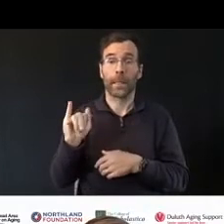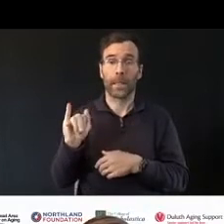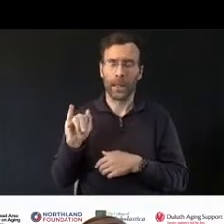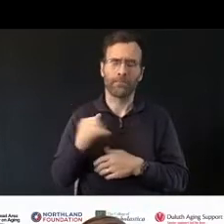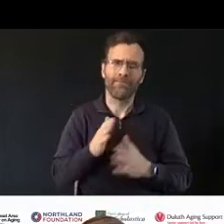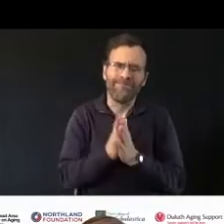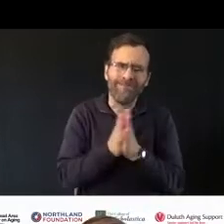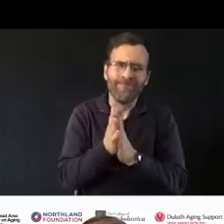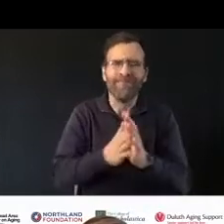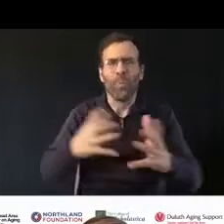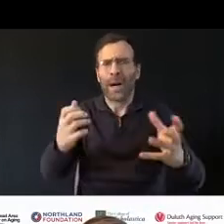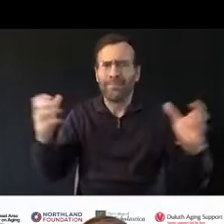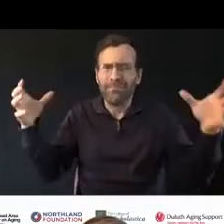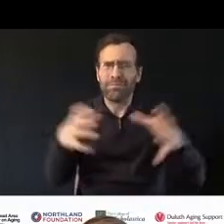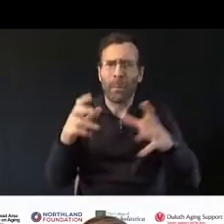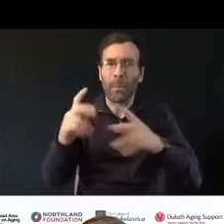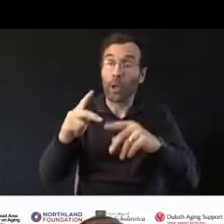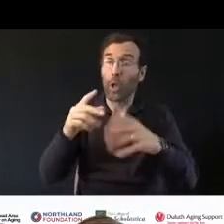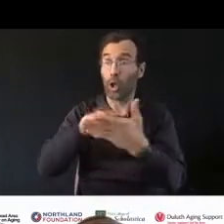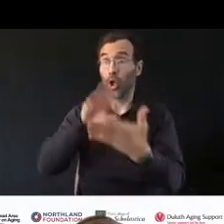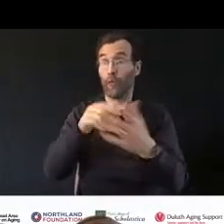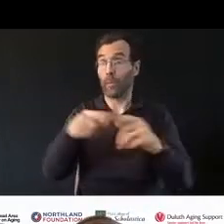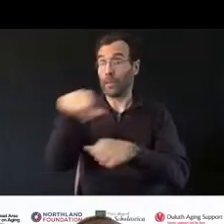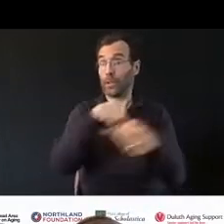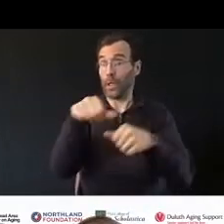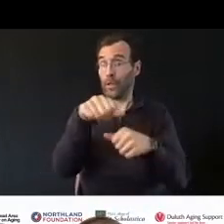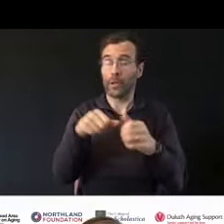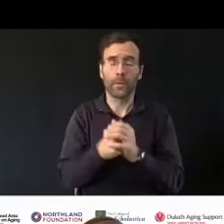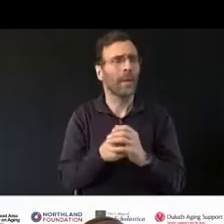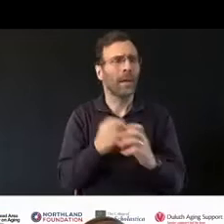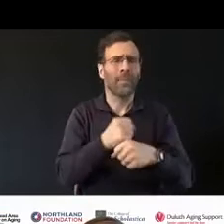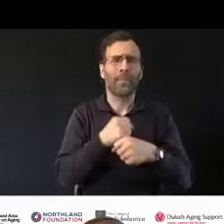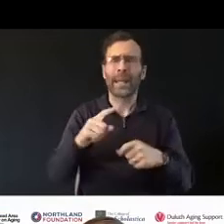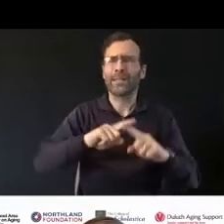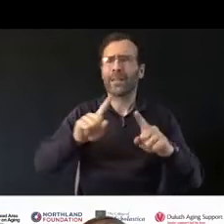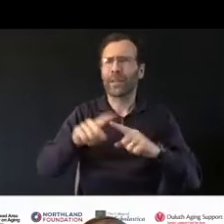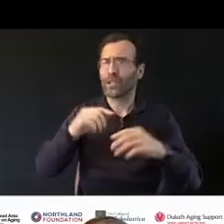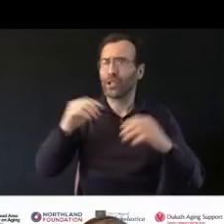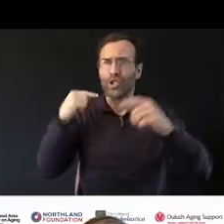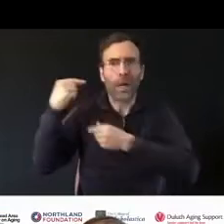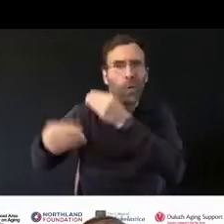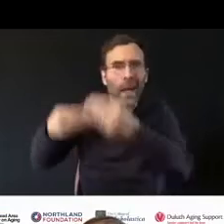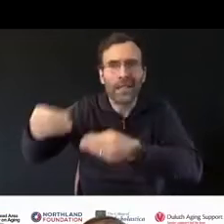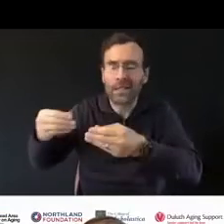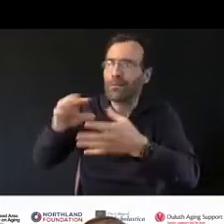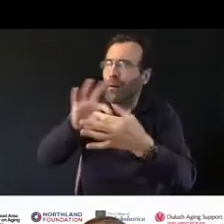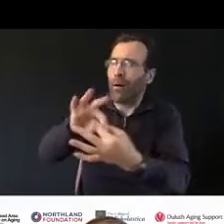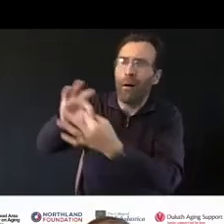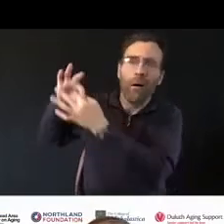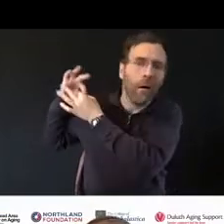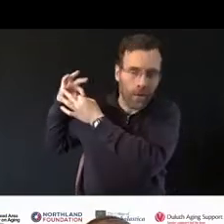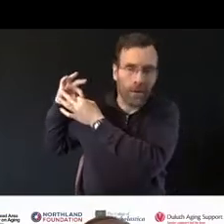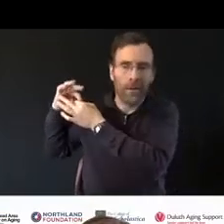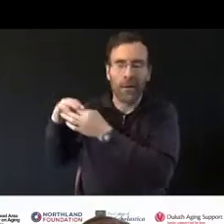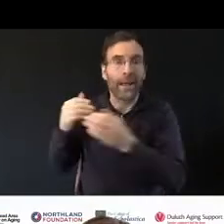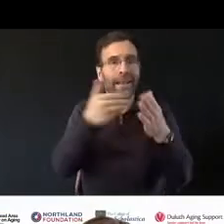and individuals to learn from each other and strengthen ties between generations and across neighborhoods and sectors to build